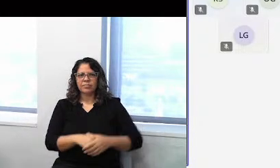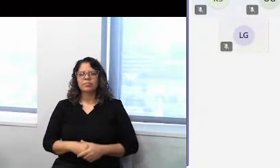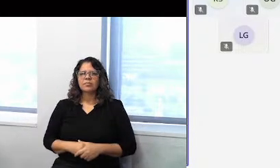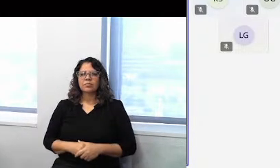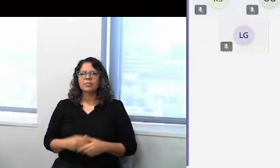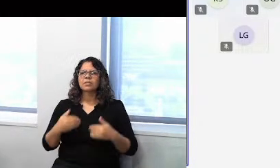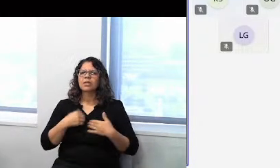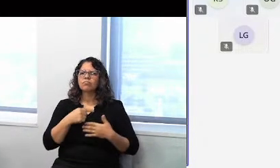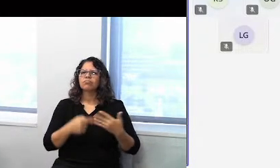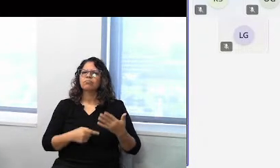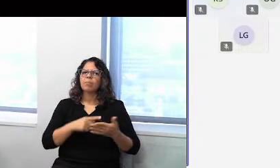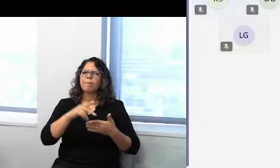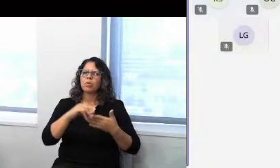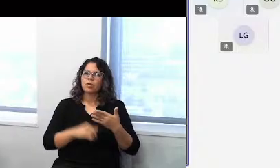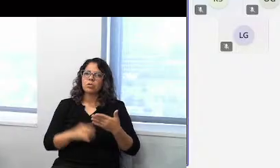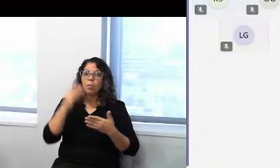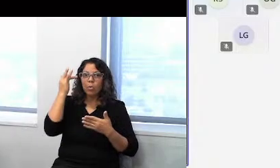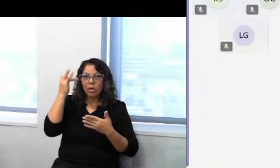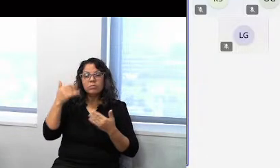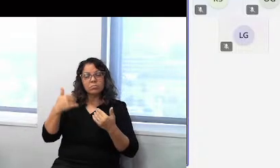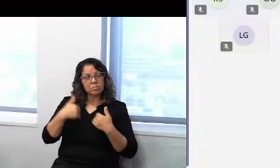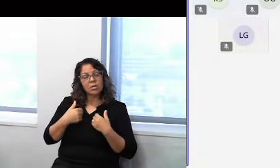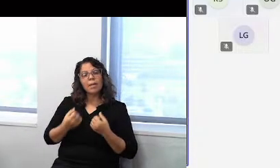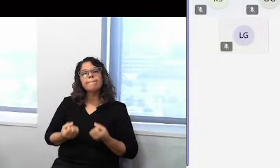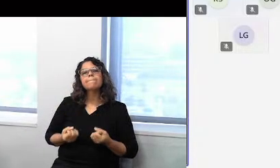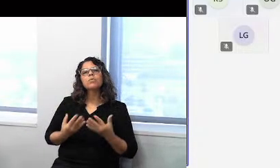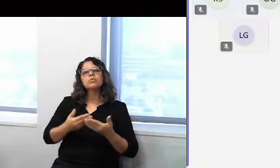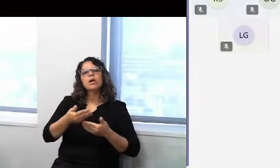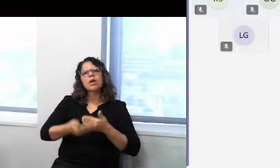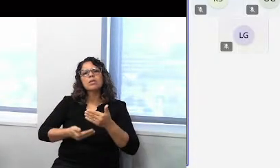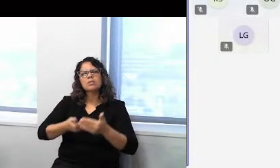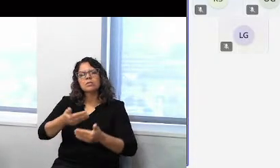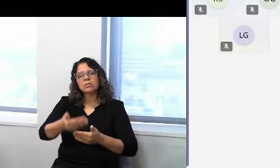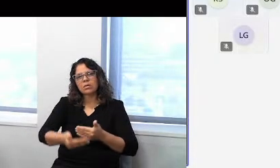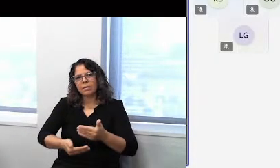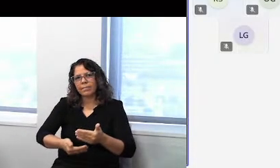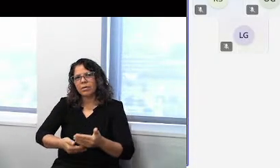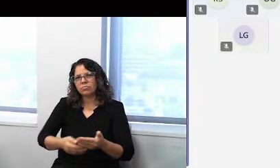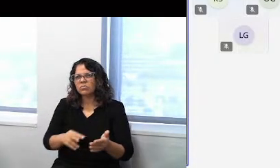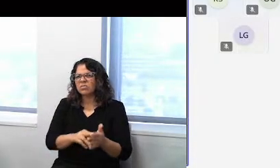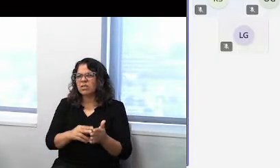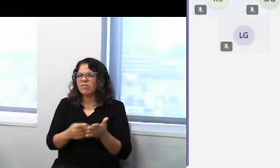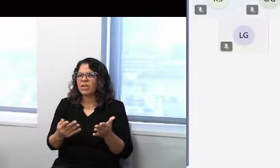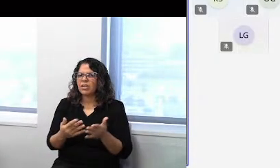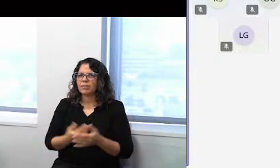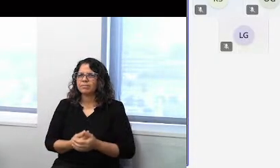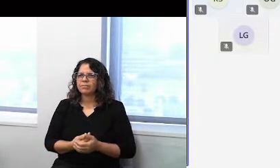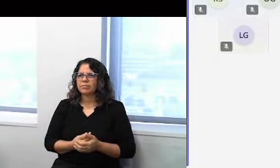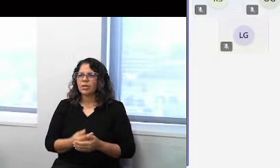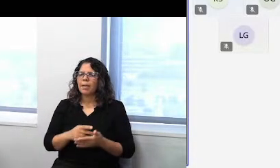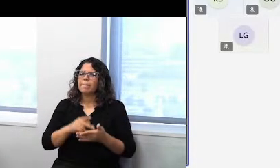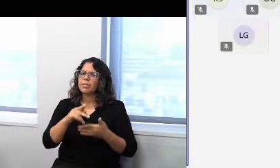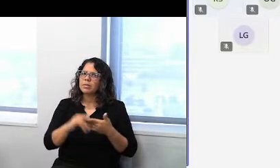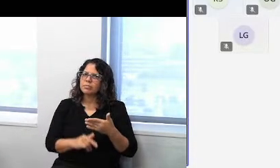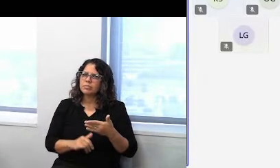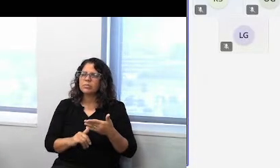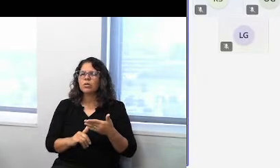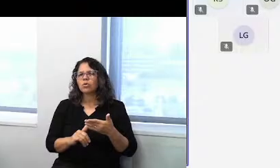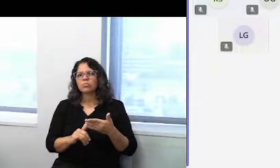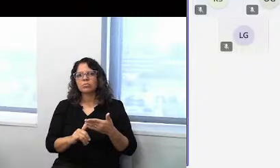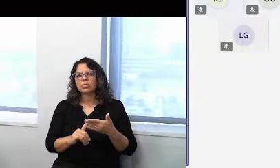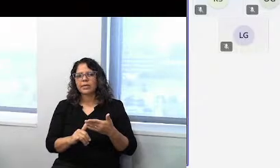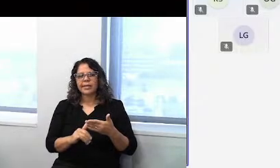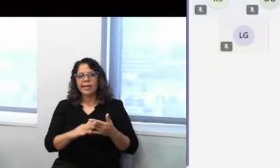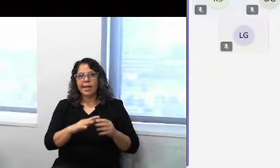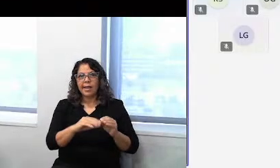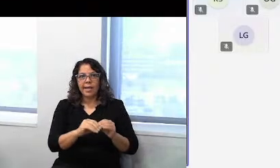so coming through the pipeline does not mean that the project will be complete within 18 months, right? That is correct. And it could be some